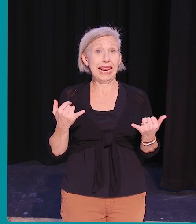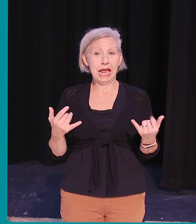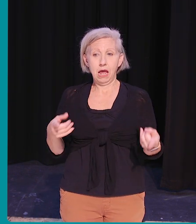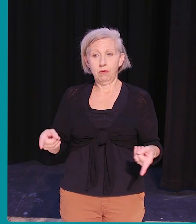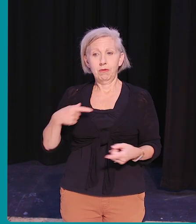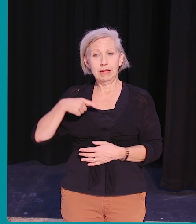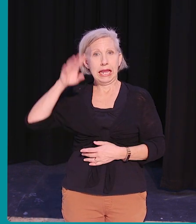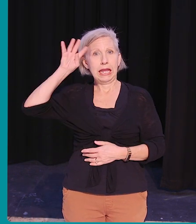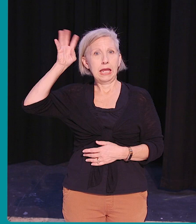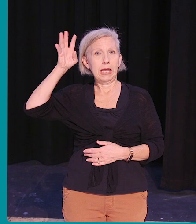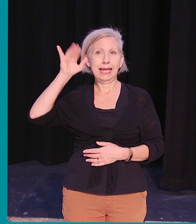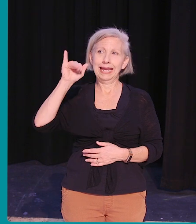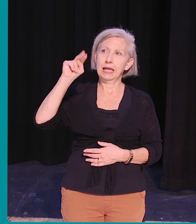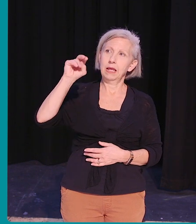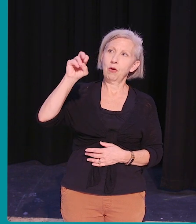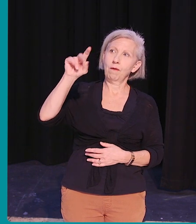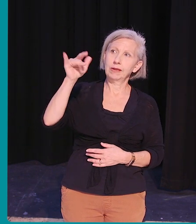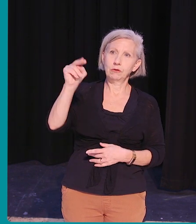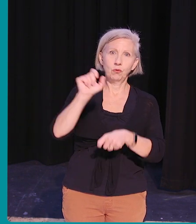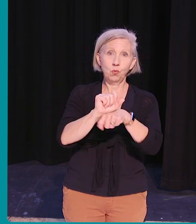days.